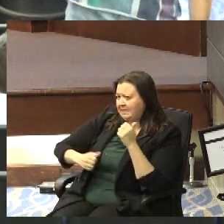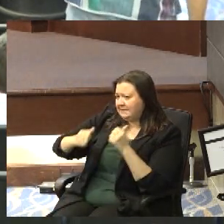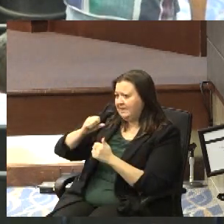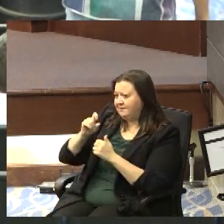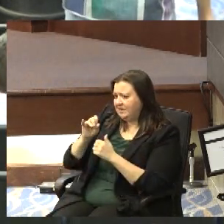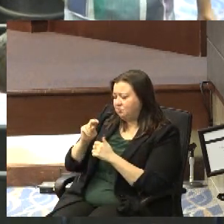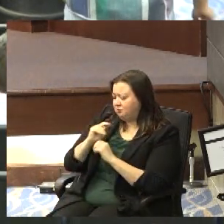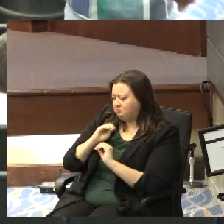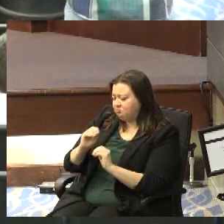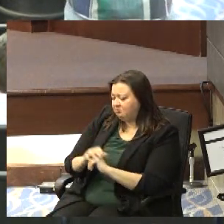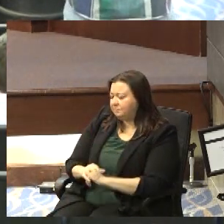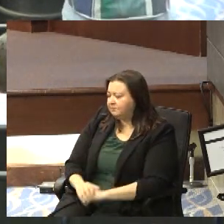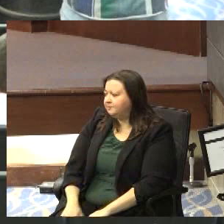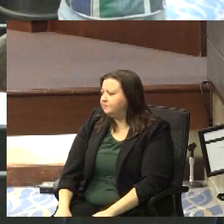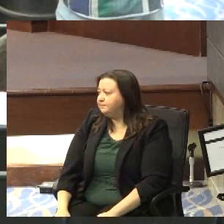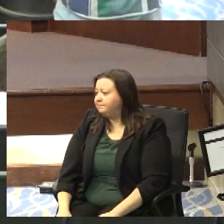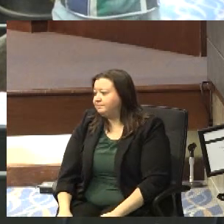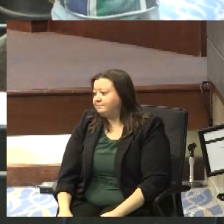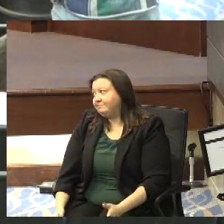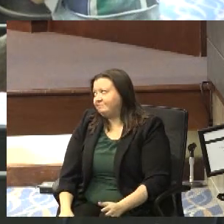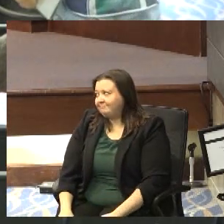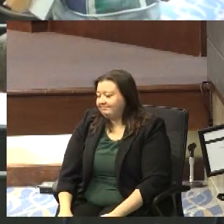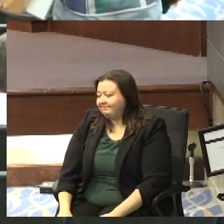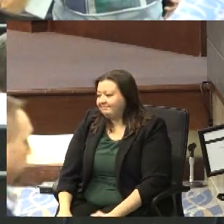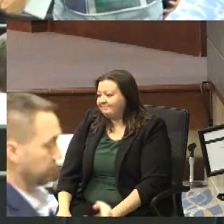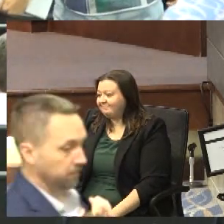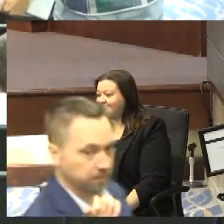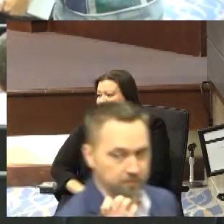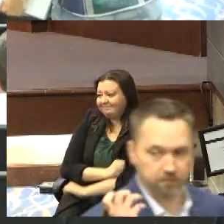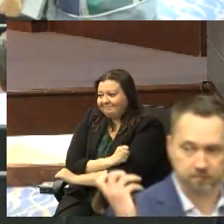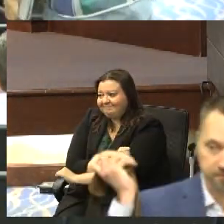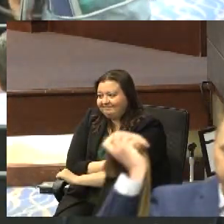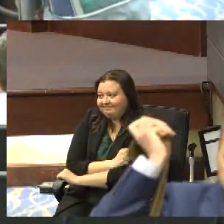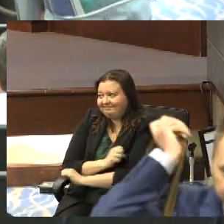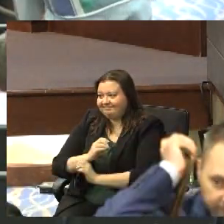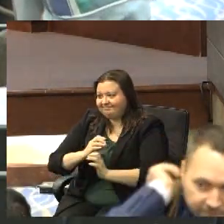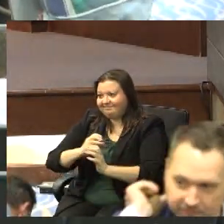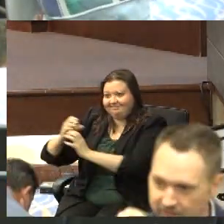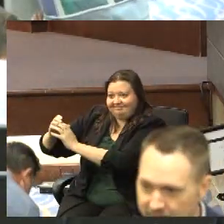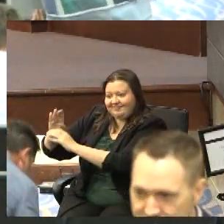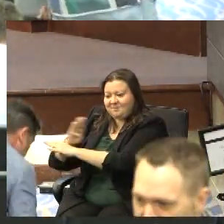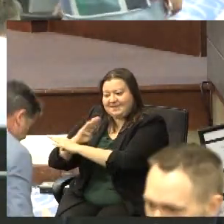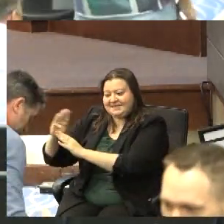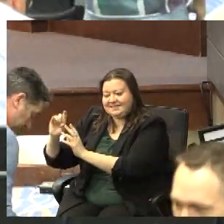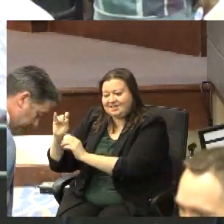Okay, then we will just recess to the business session.